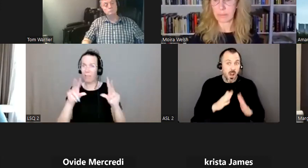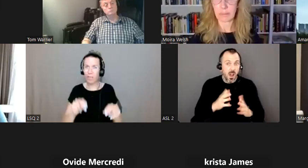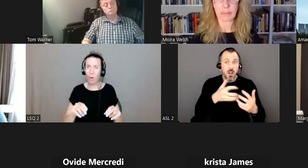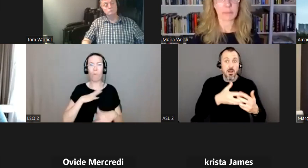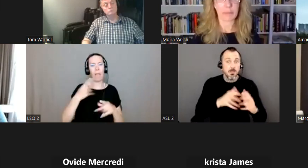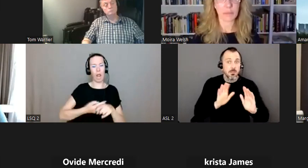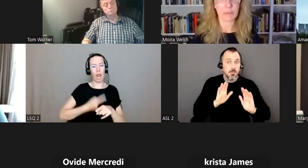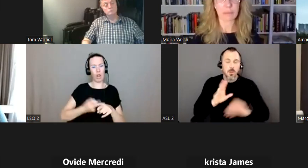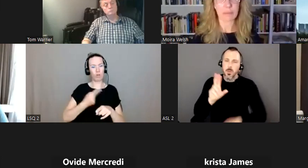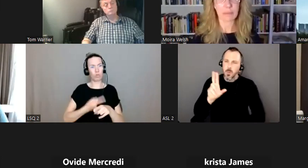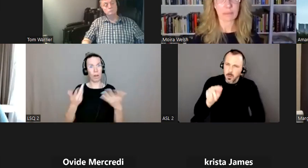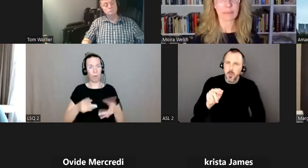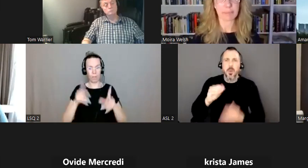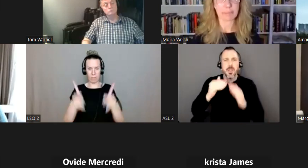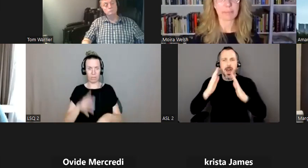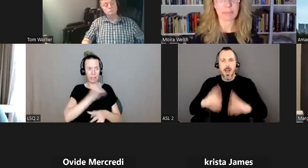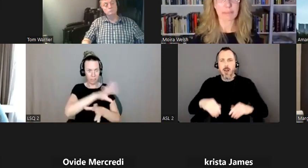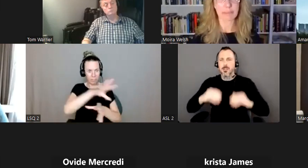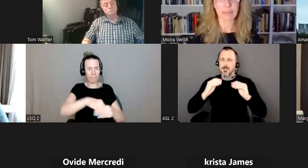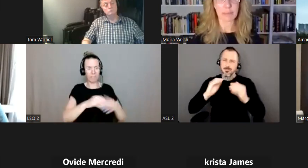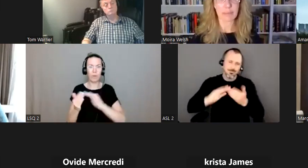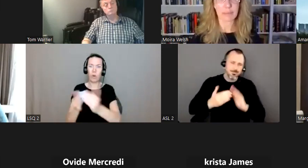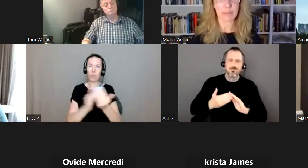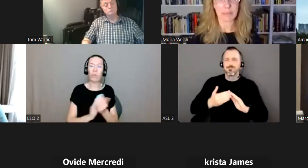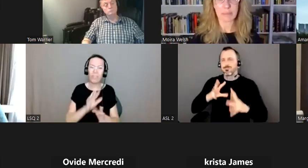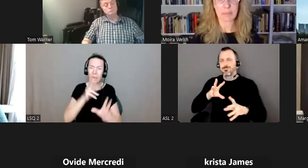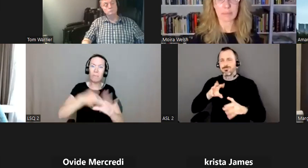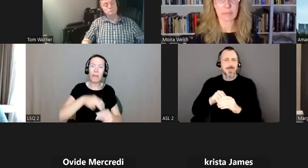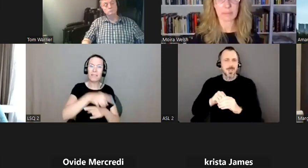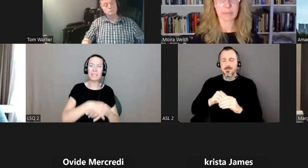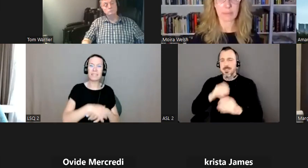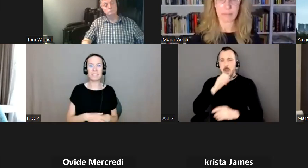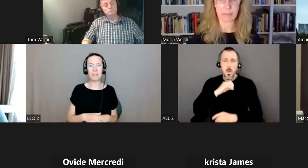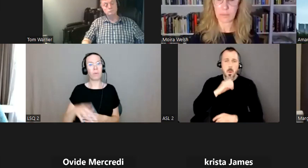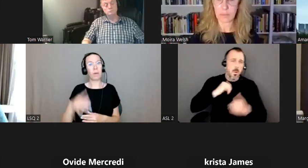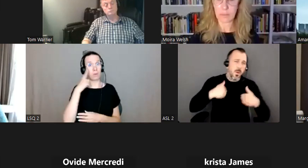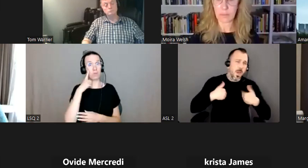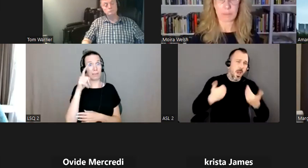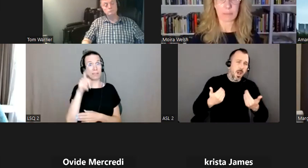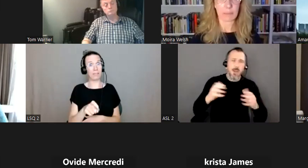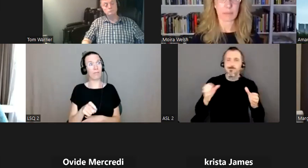of communities. And so I think, again, there needs to be policies and,